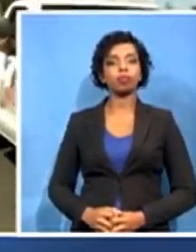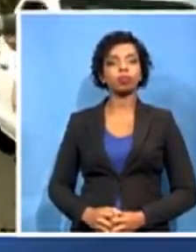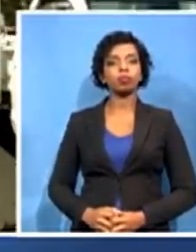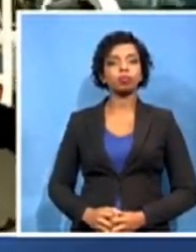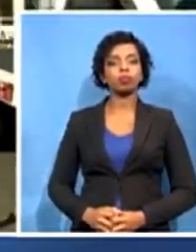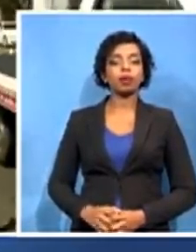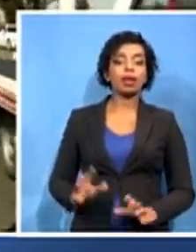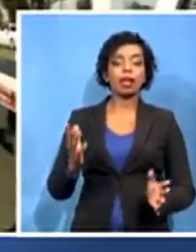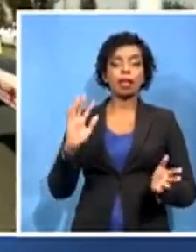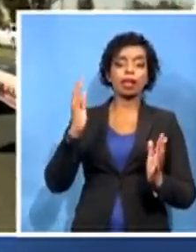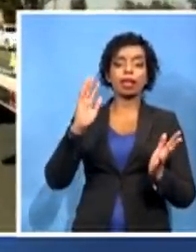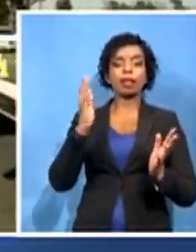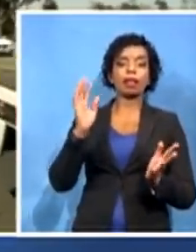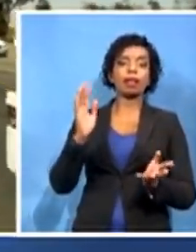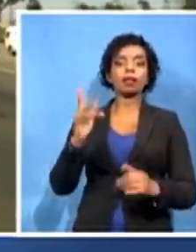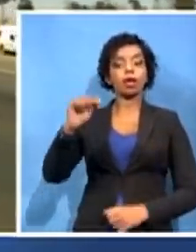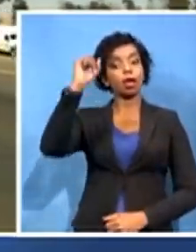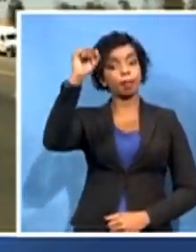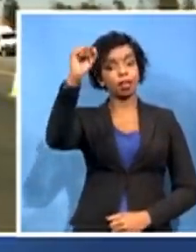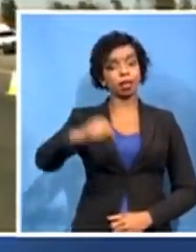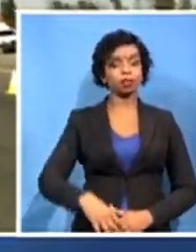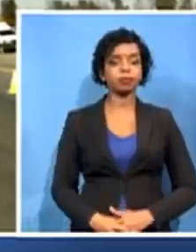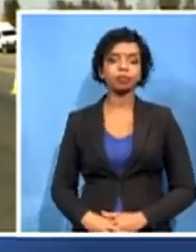Amanda! Amanda!